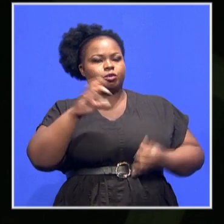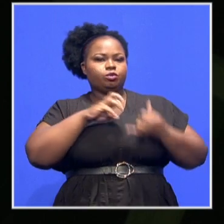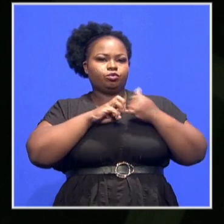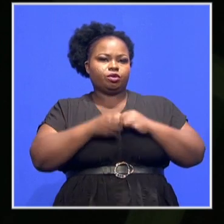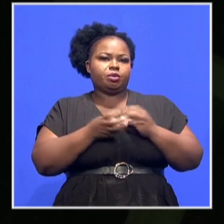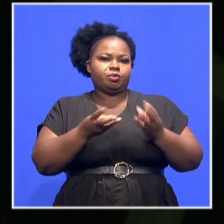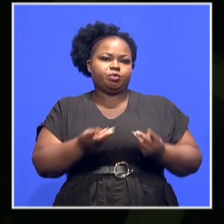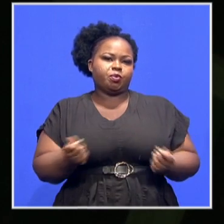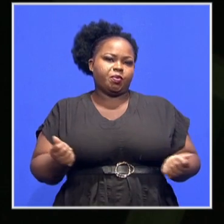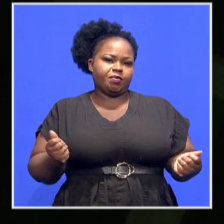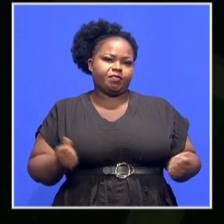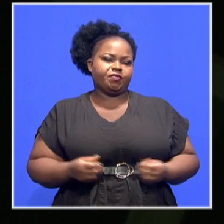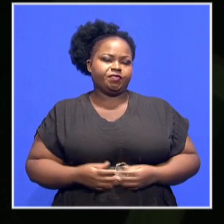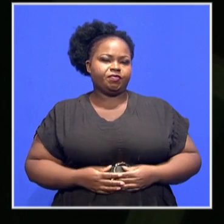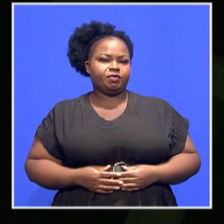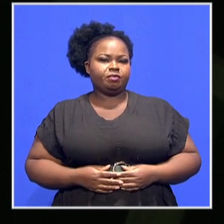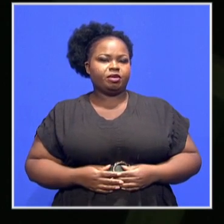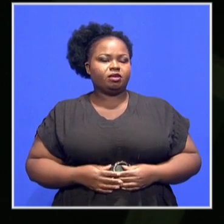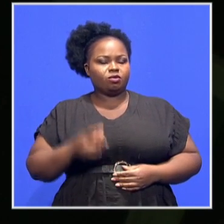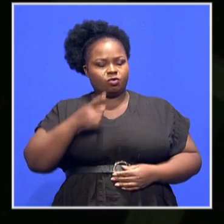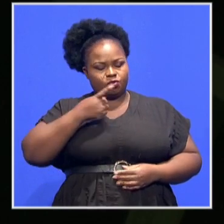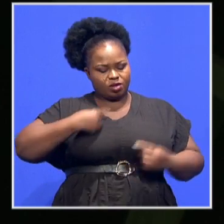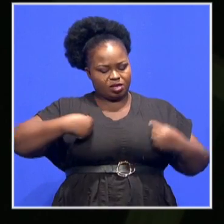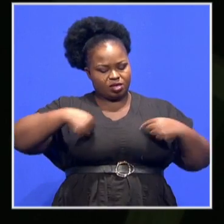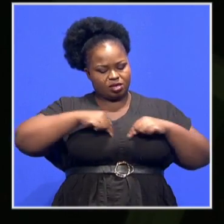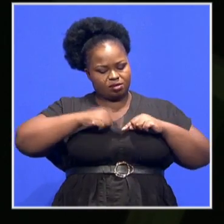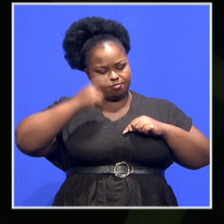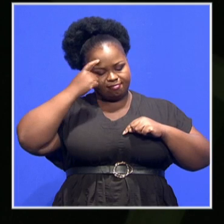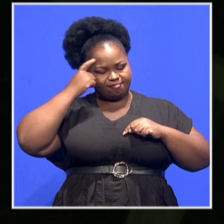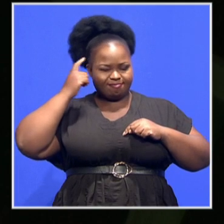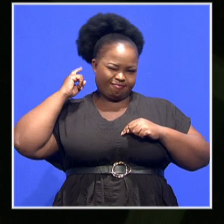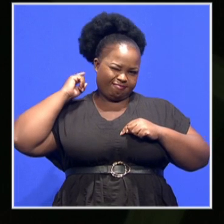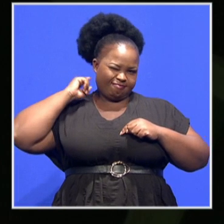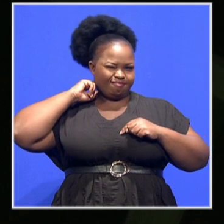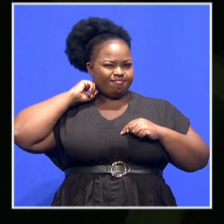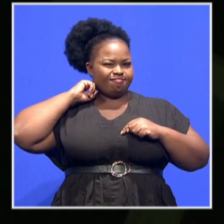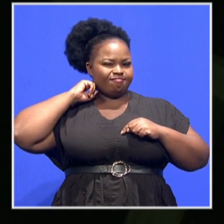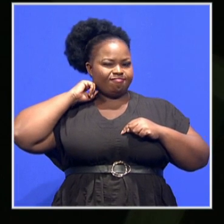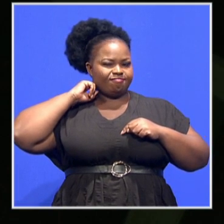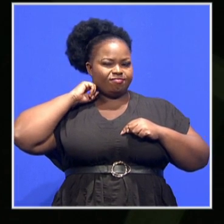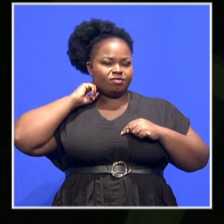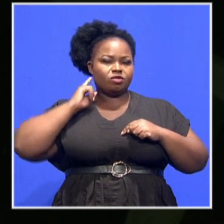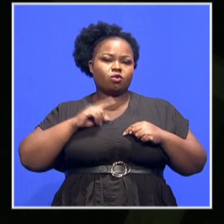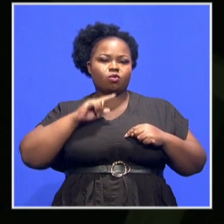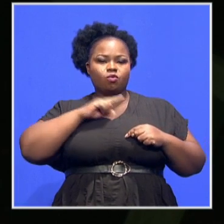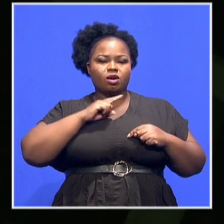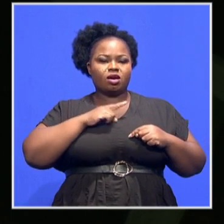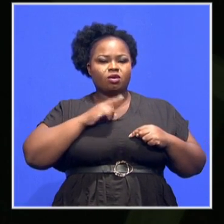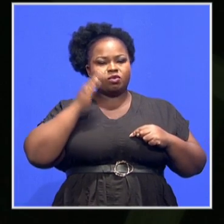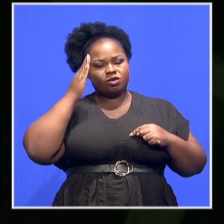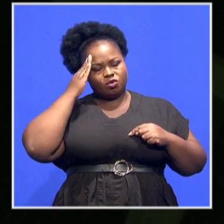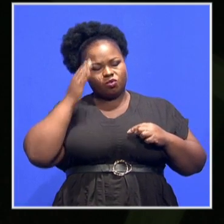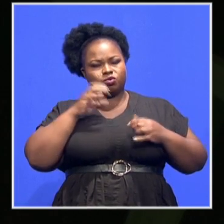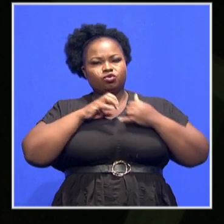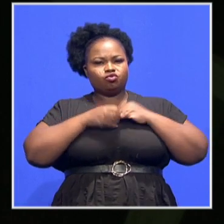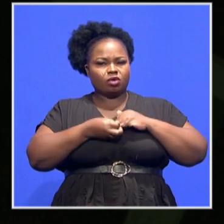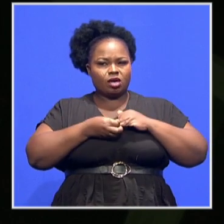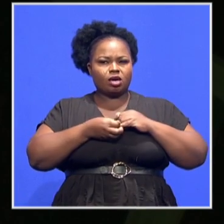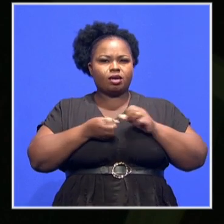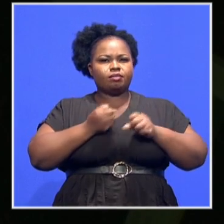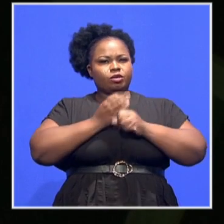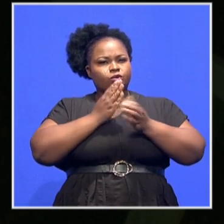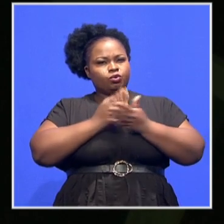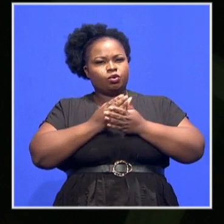issues that are top of mind as government pulls out all stops to address these